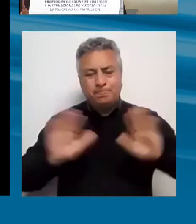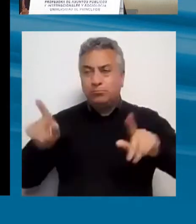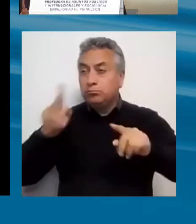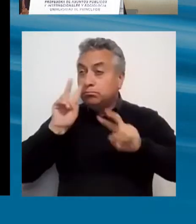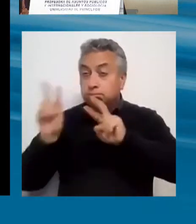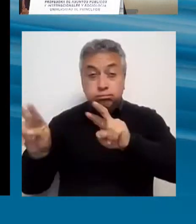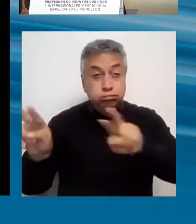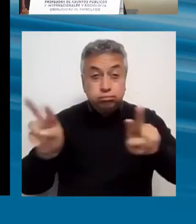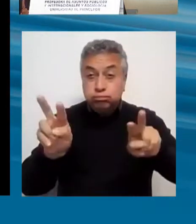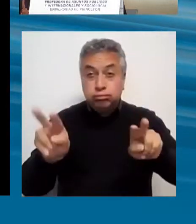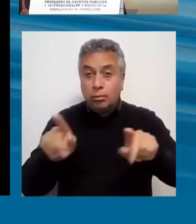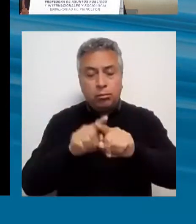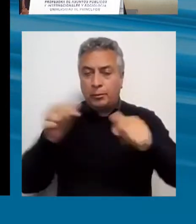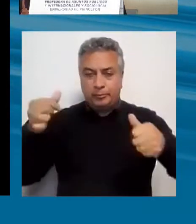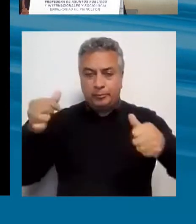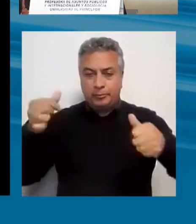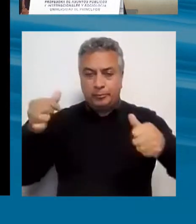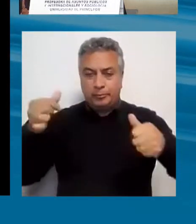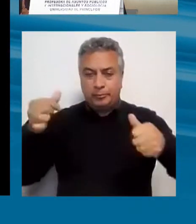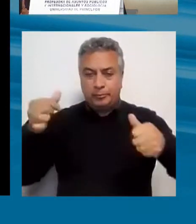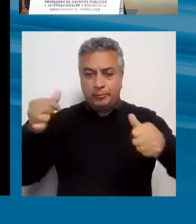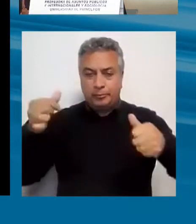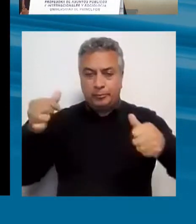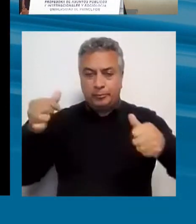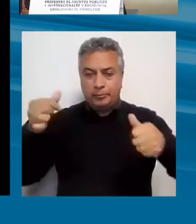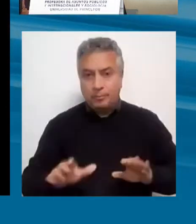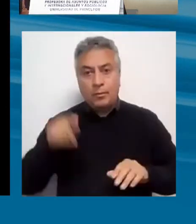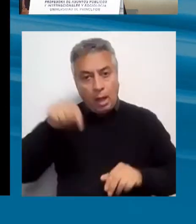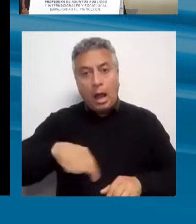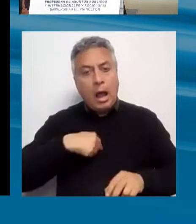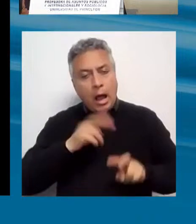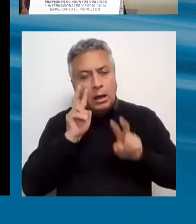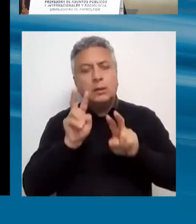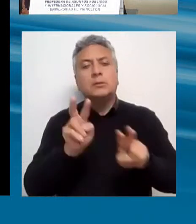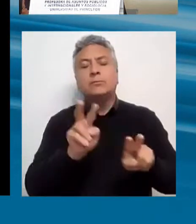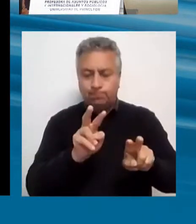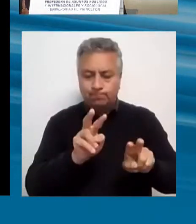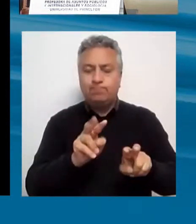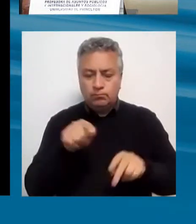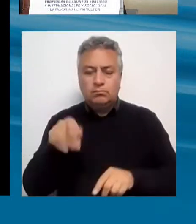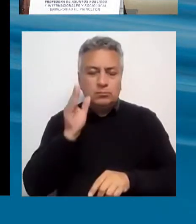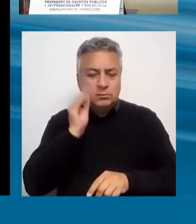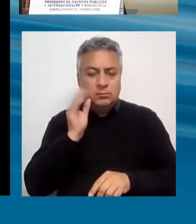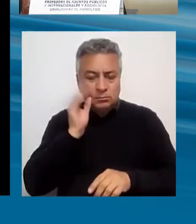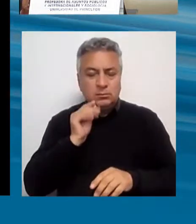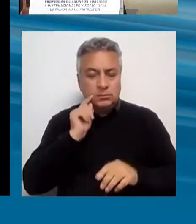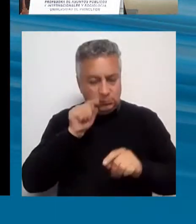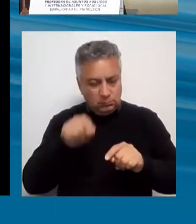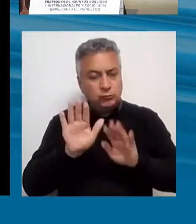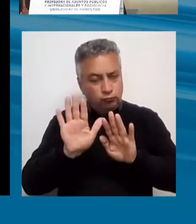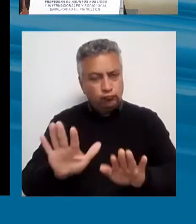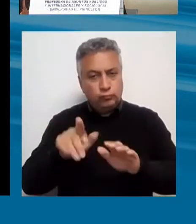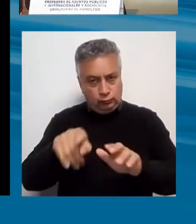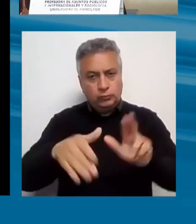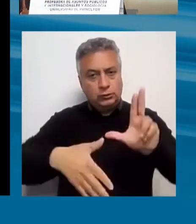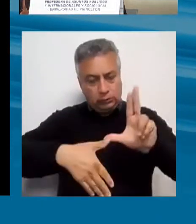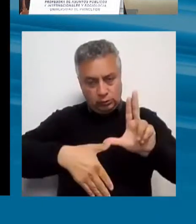It's a dramatic situation that we may have experienced here in Latin America. Within this context,